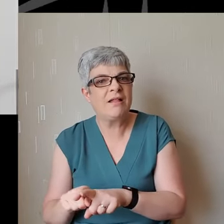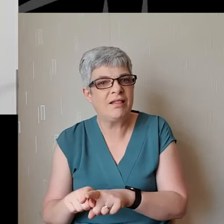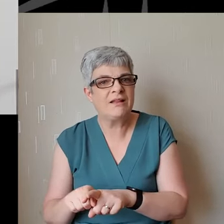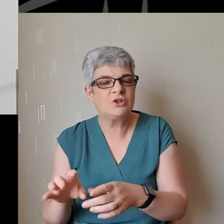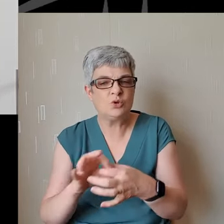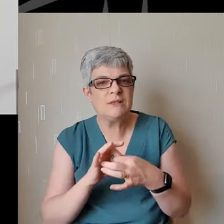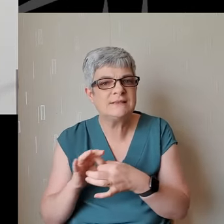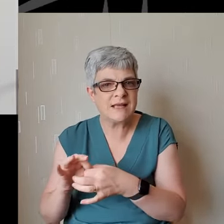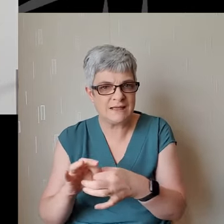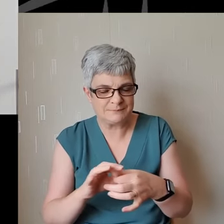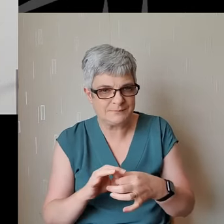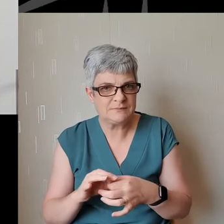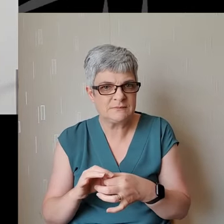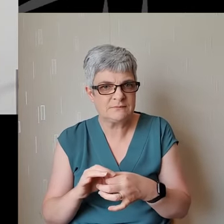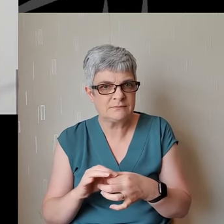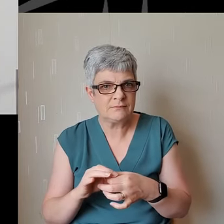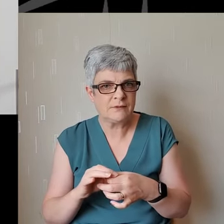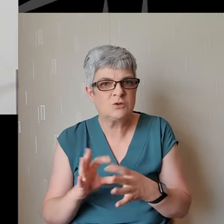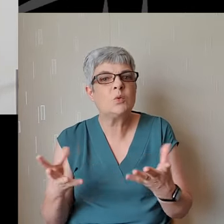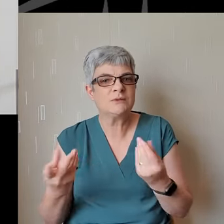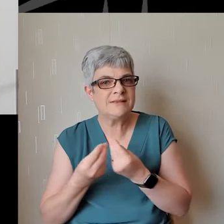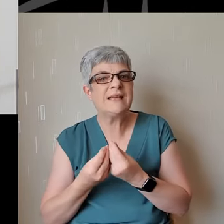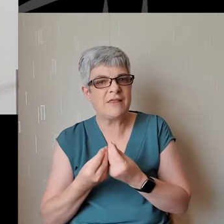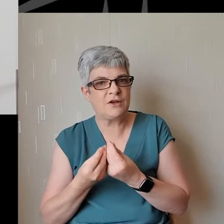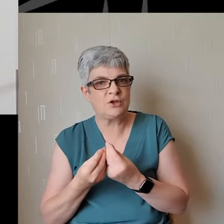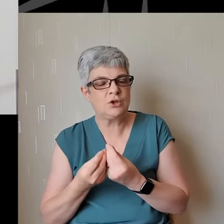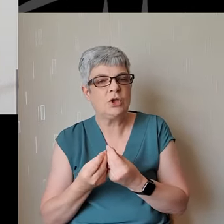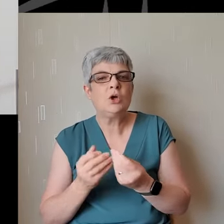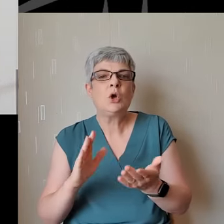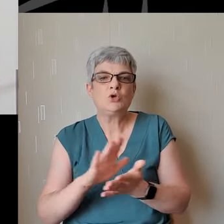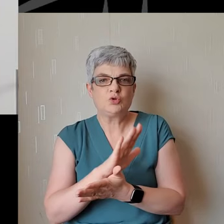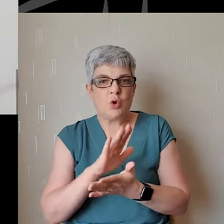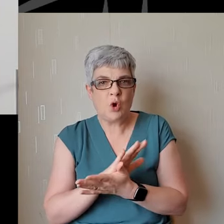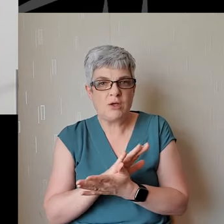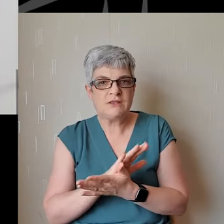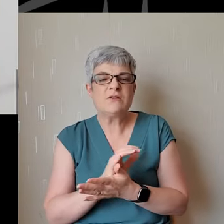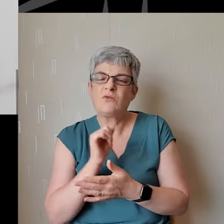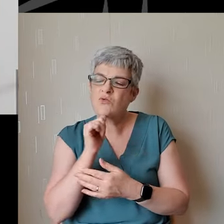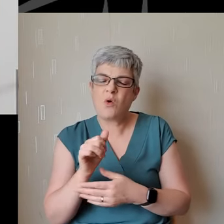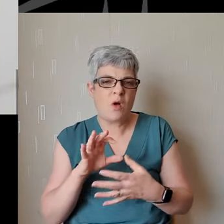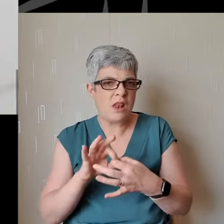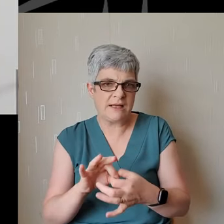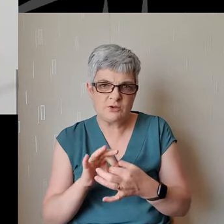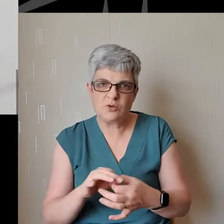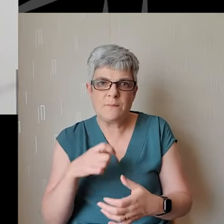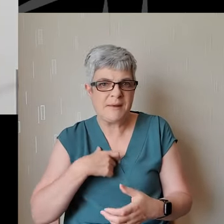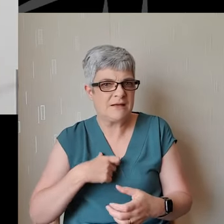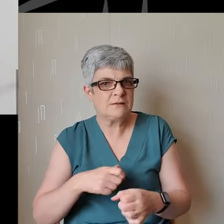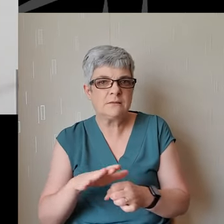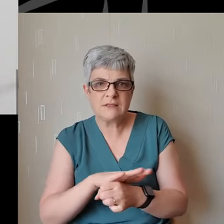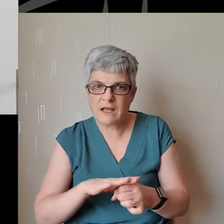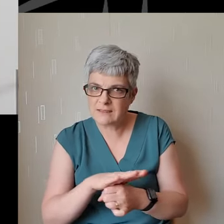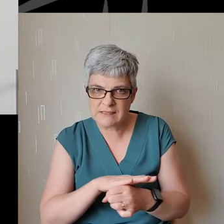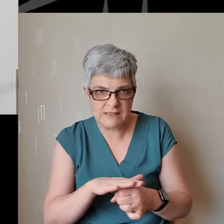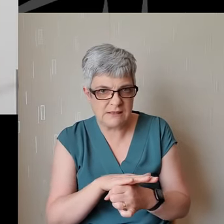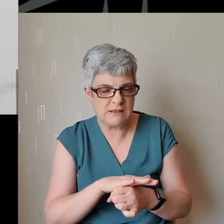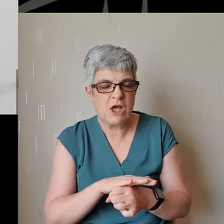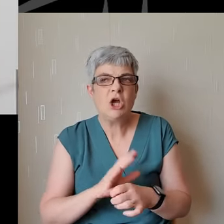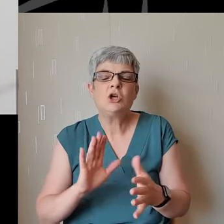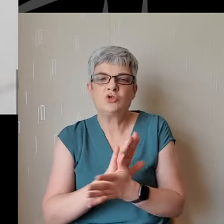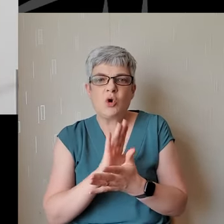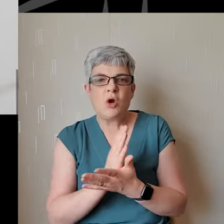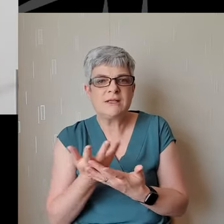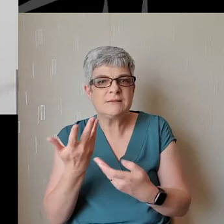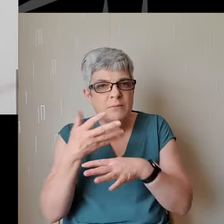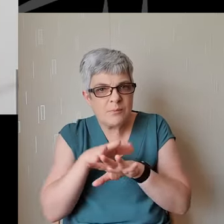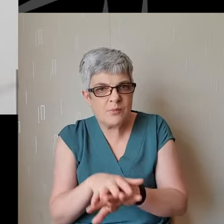So then put these things together. Joy is not just tied up with our own circumstances at any one point in time. Joy is integral